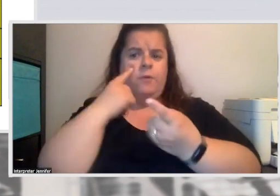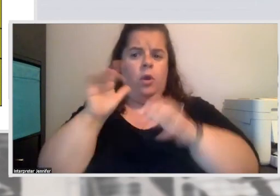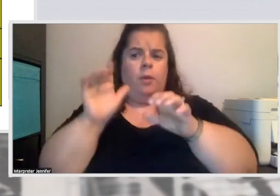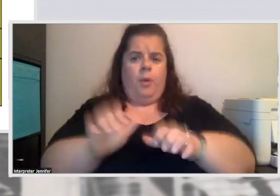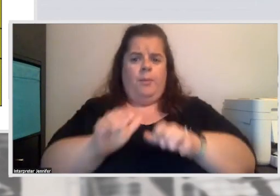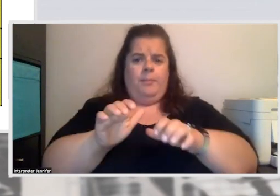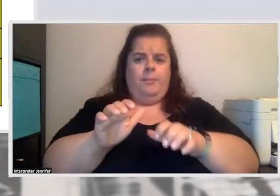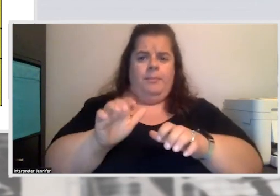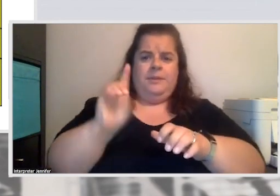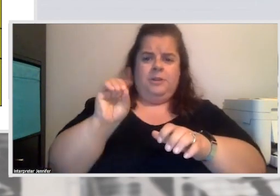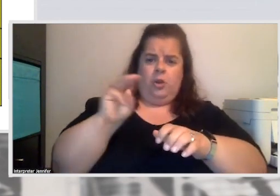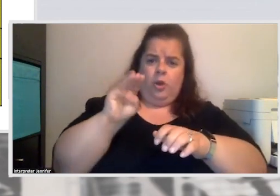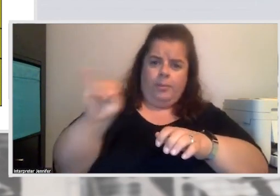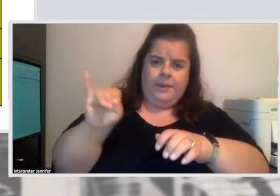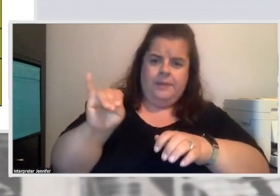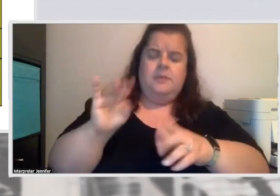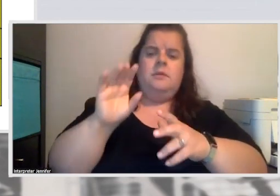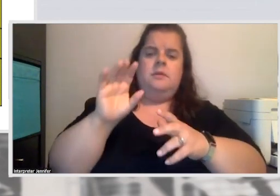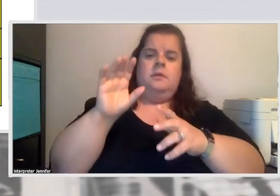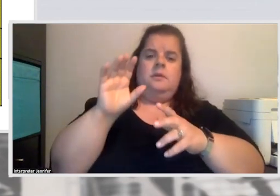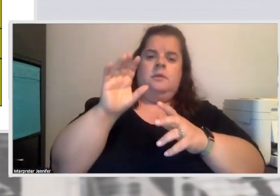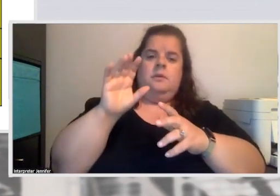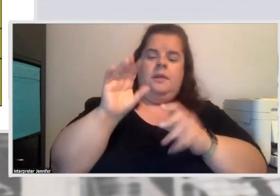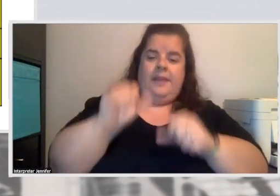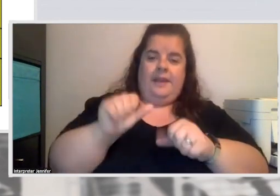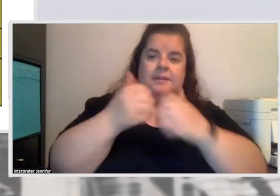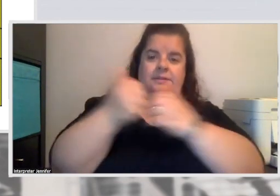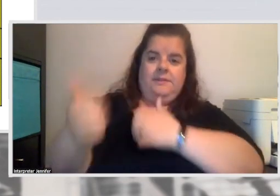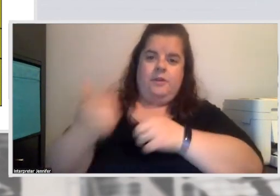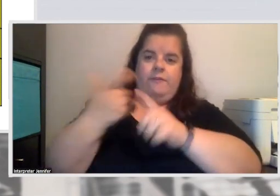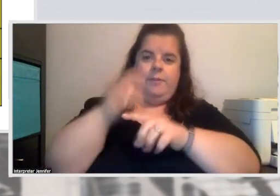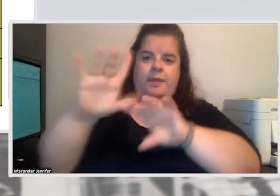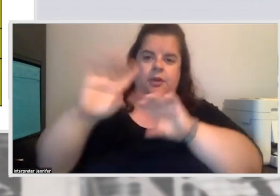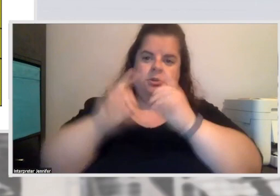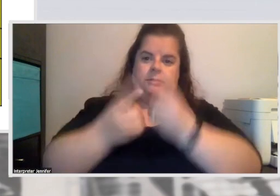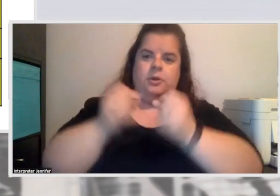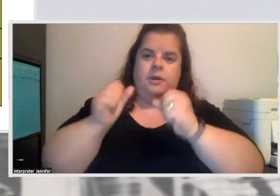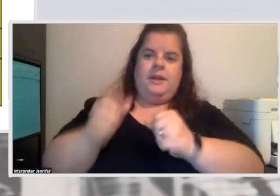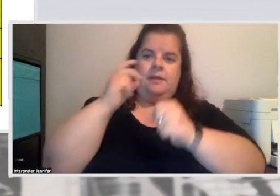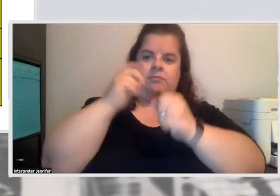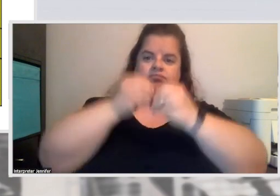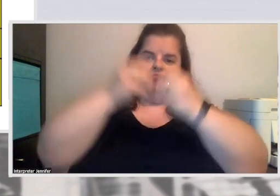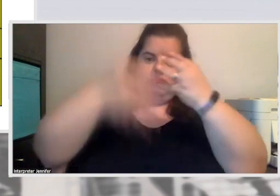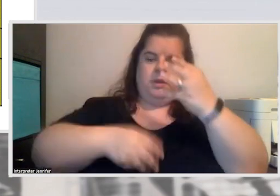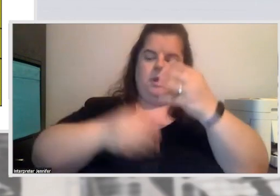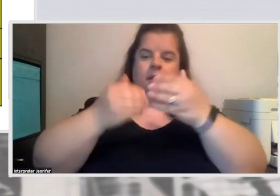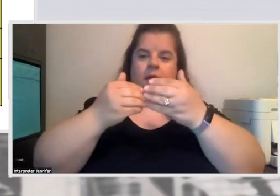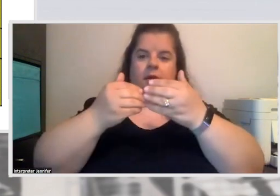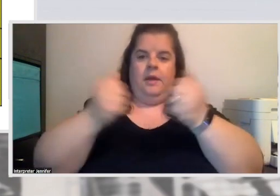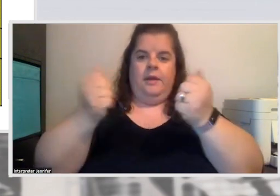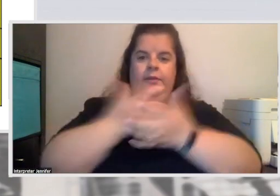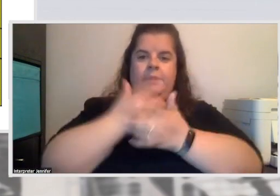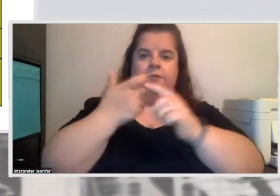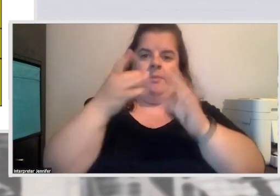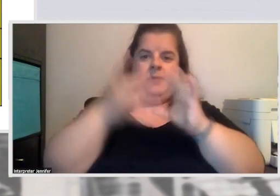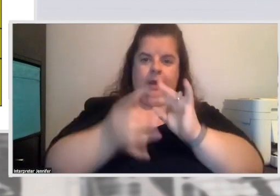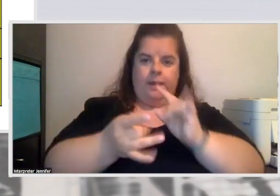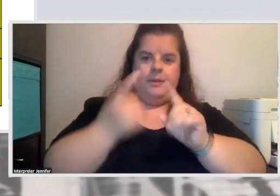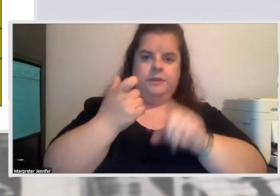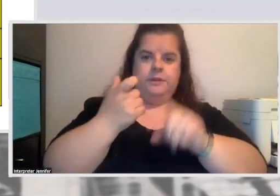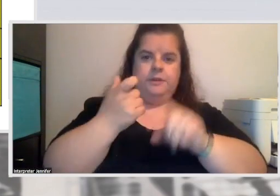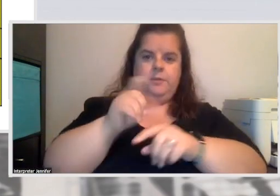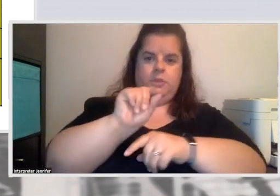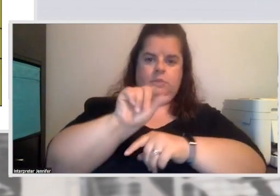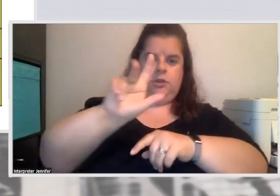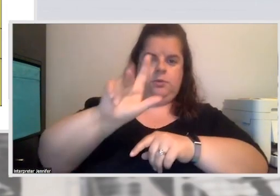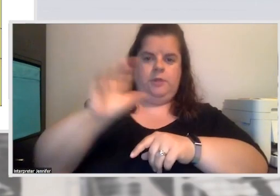Redevelopment Authority, they can filter the results by their department and get a comprehensive list of all of the comments for the 2023 capital budget.